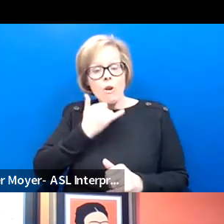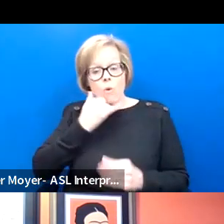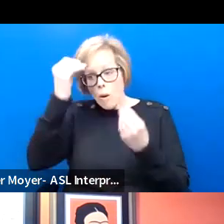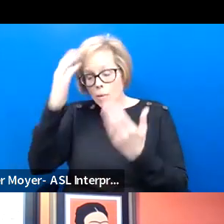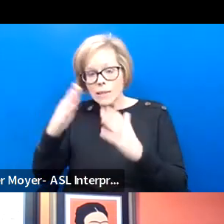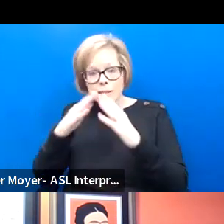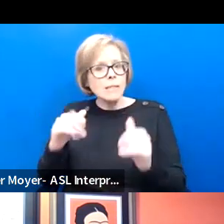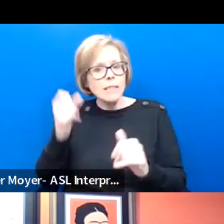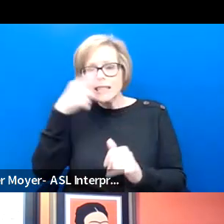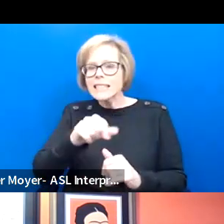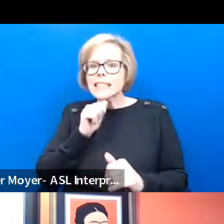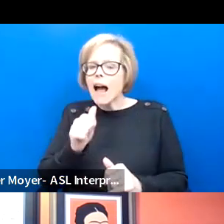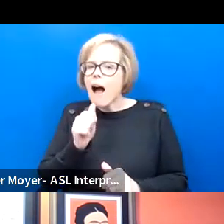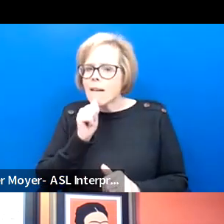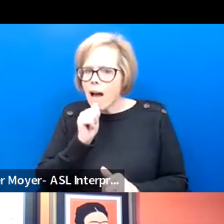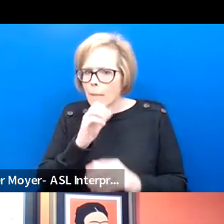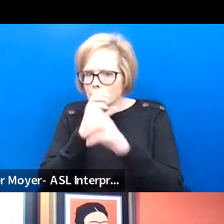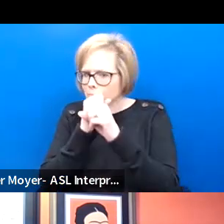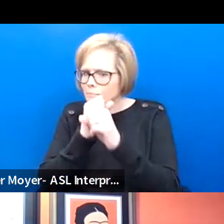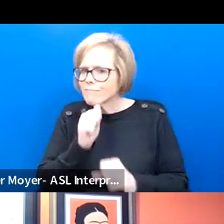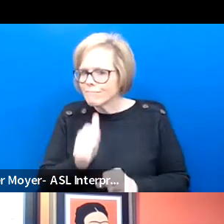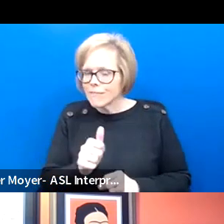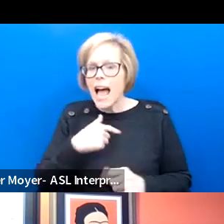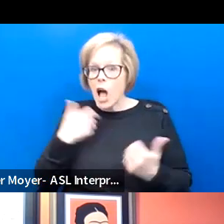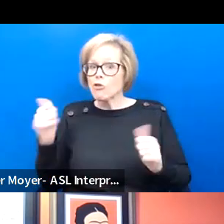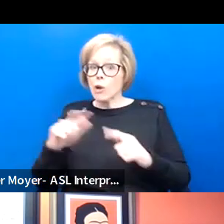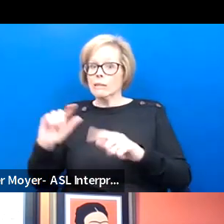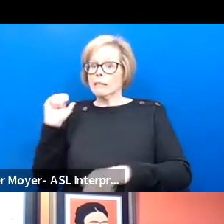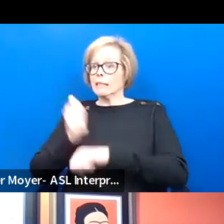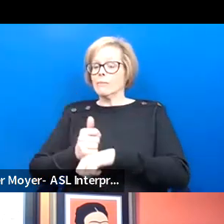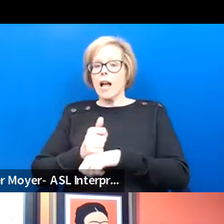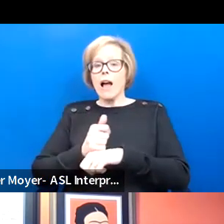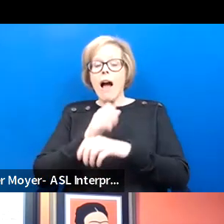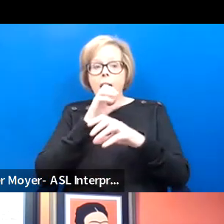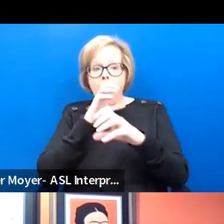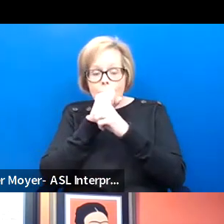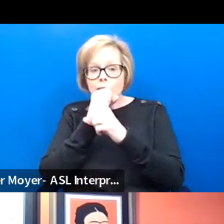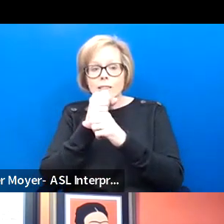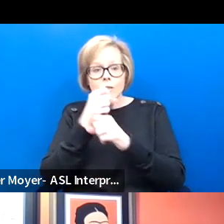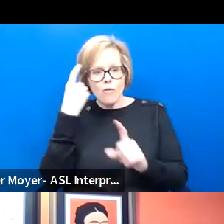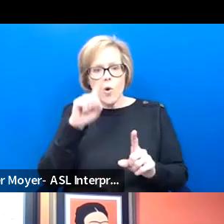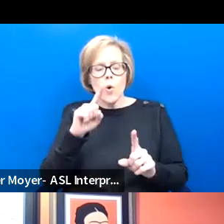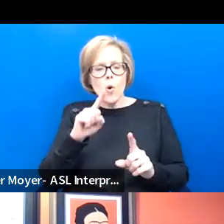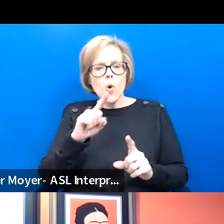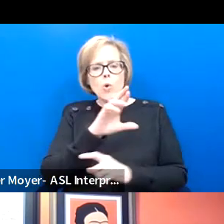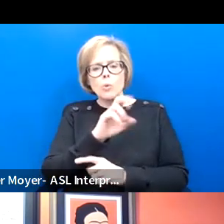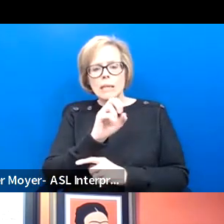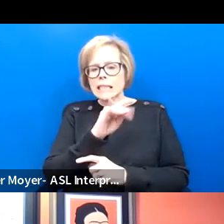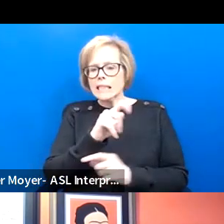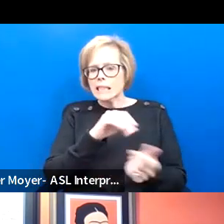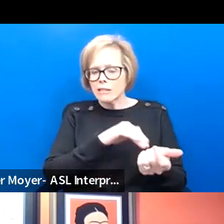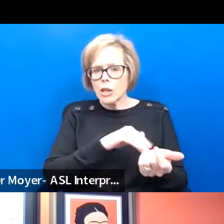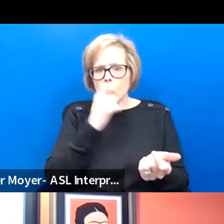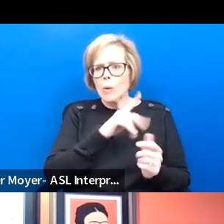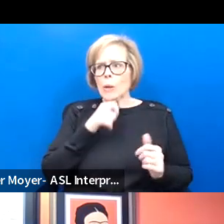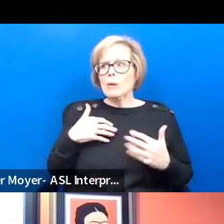not anonymous, which I tried to establish an anonymous bias reporting system for the residents themselves, so that people who are